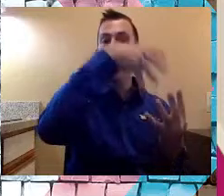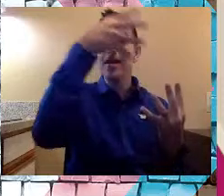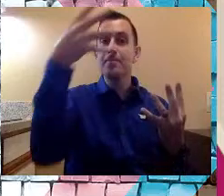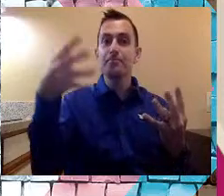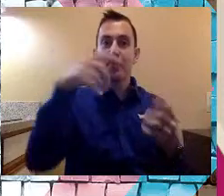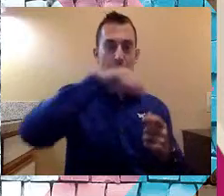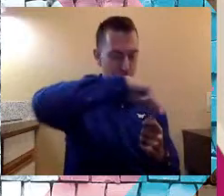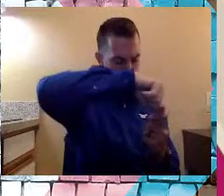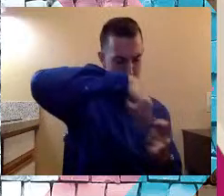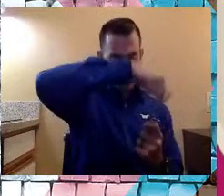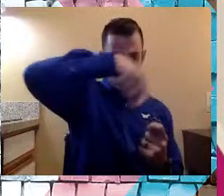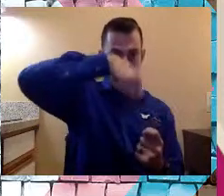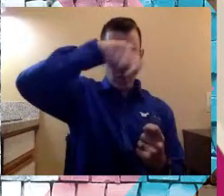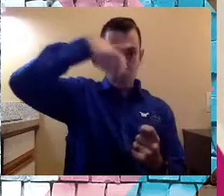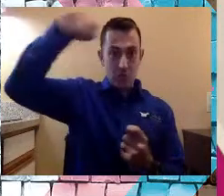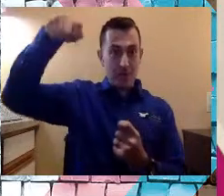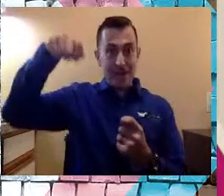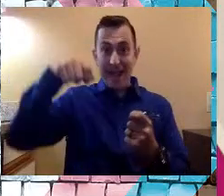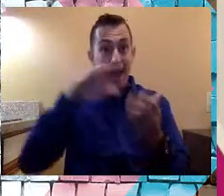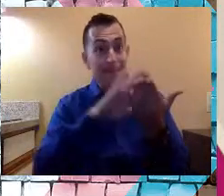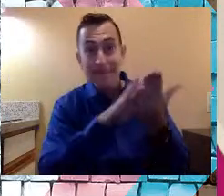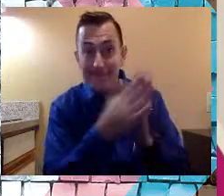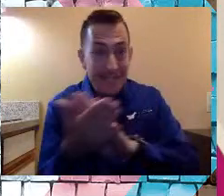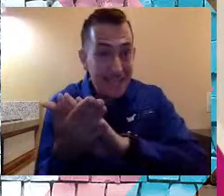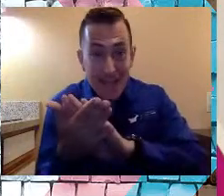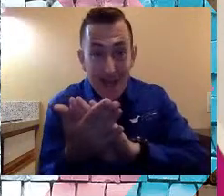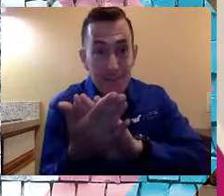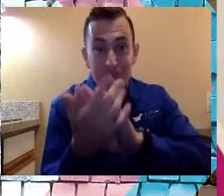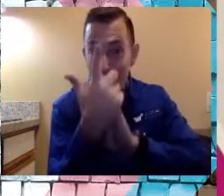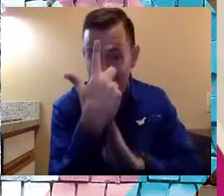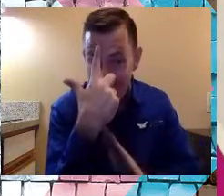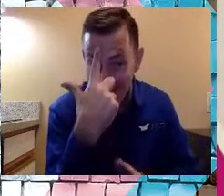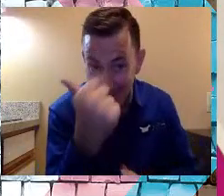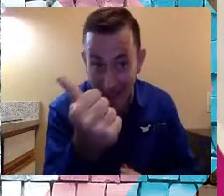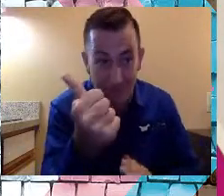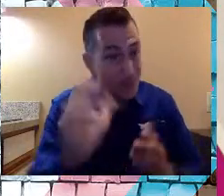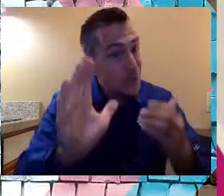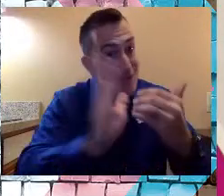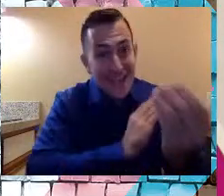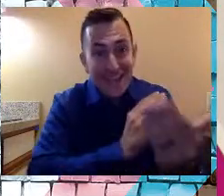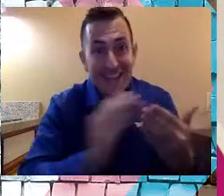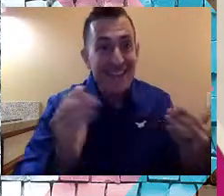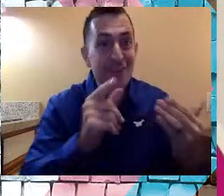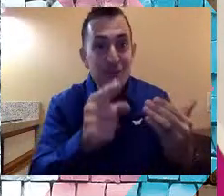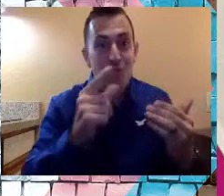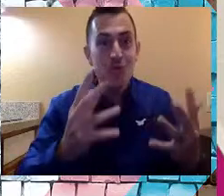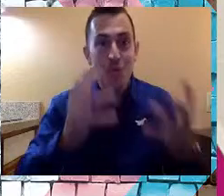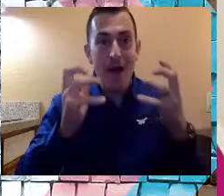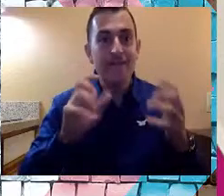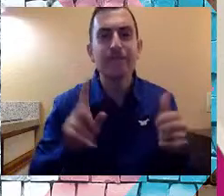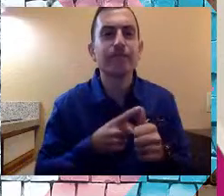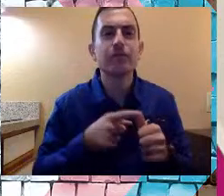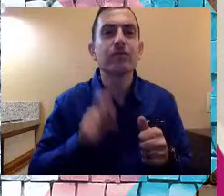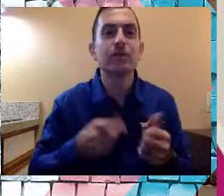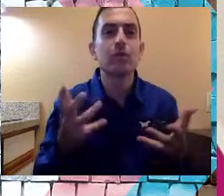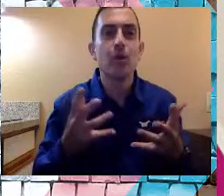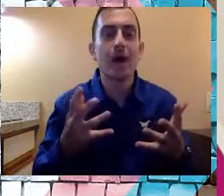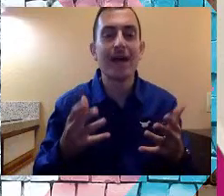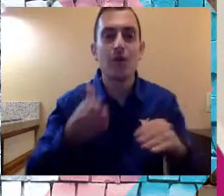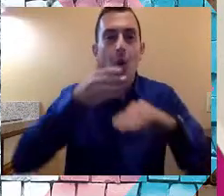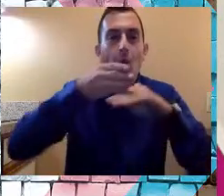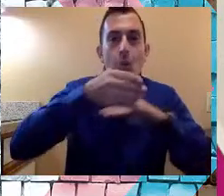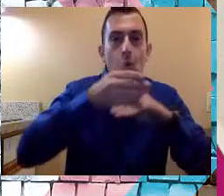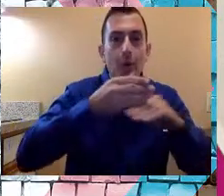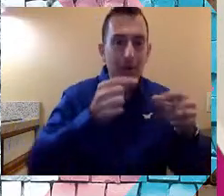magic wand. So let's get started. The first thing you need is you need a stick. So I have